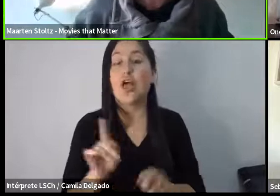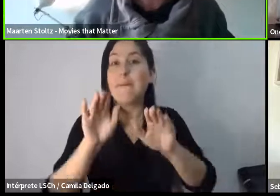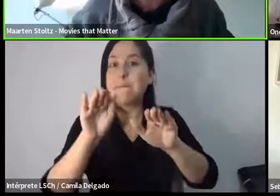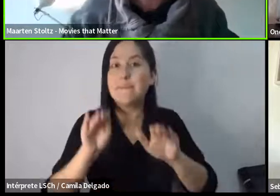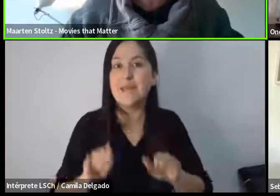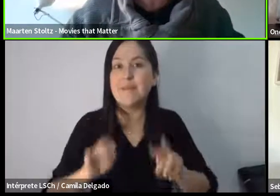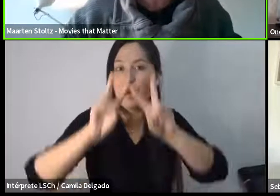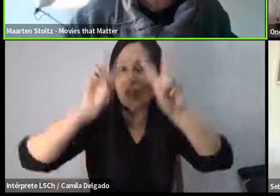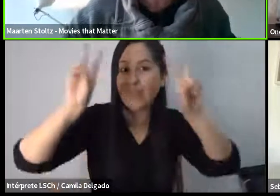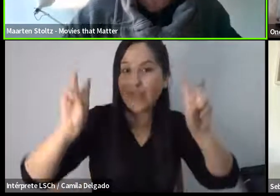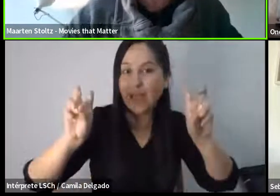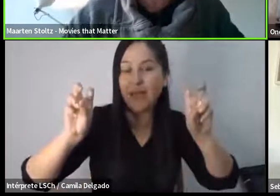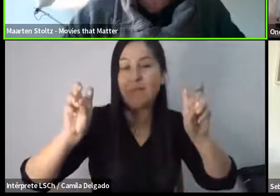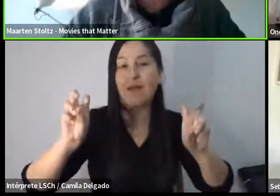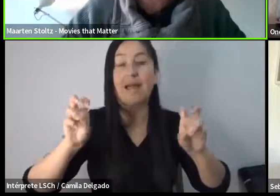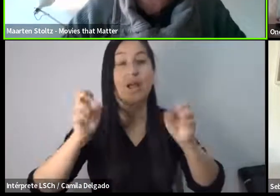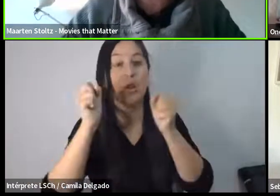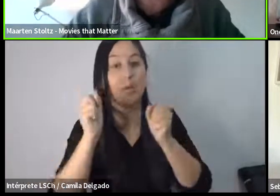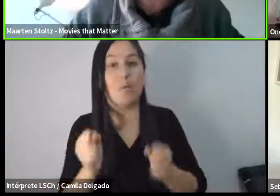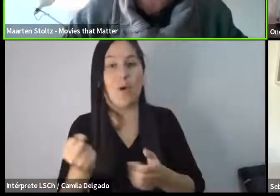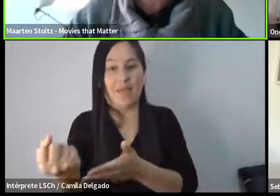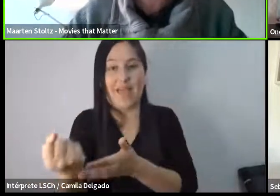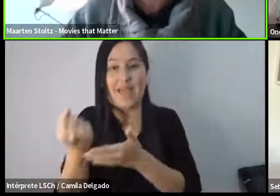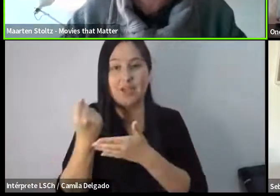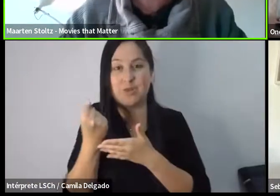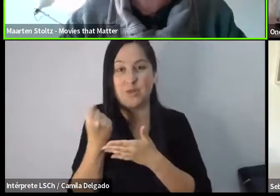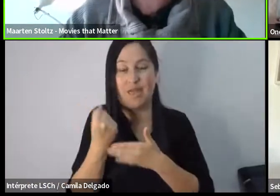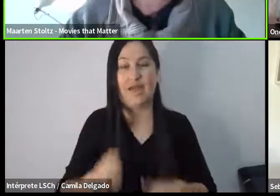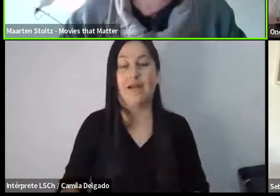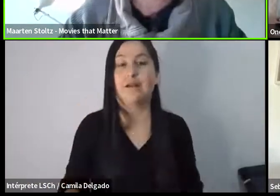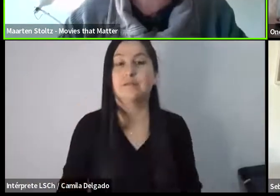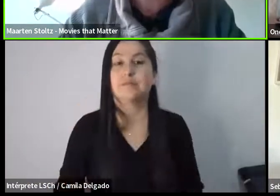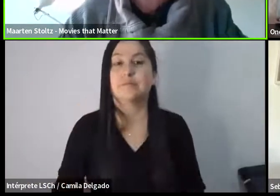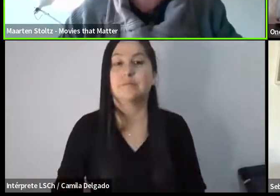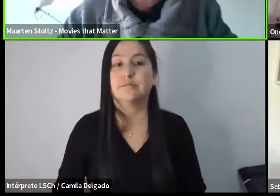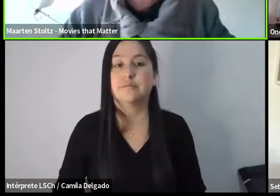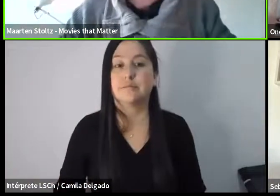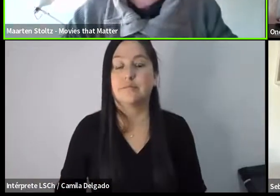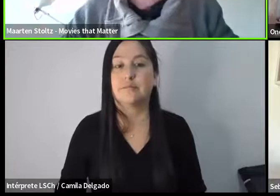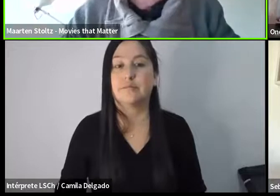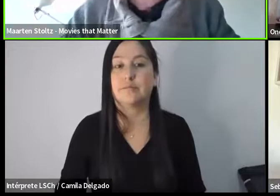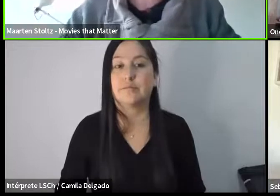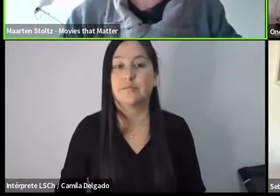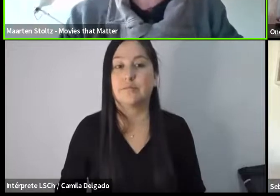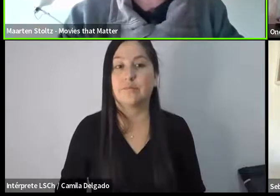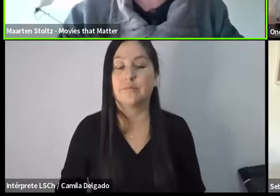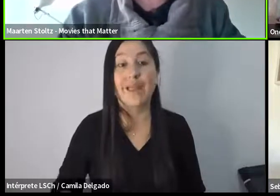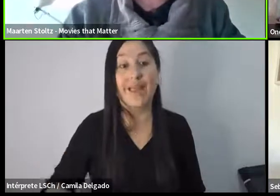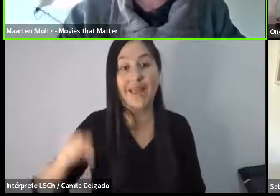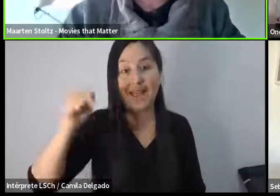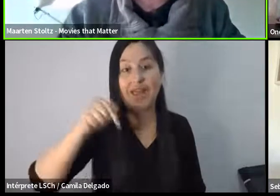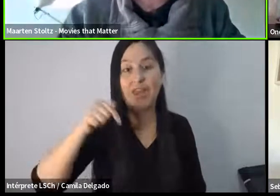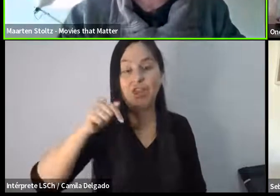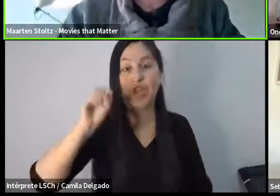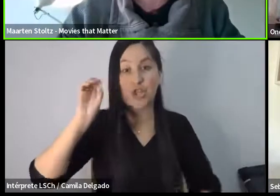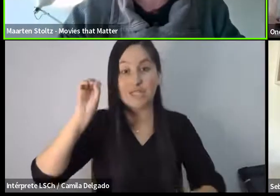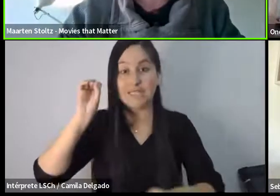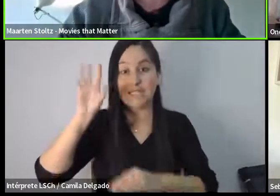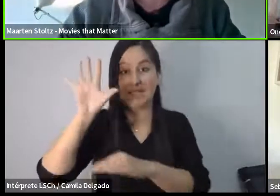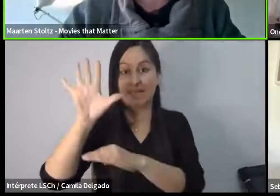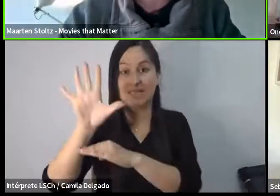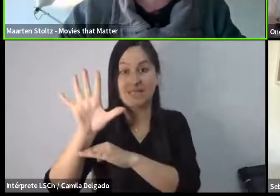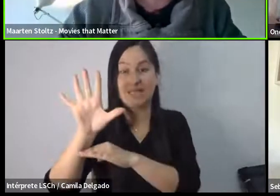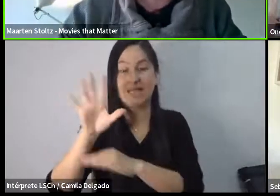in any other way. Like as Thomas said, you now have this Filmmakers at Risk organization. It's actually the